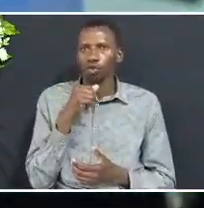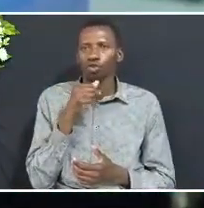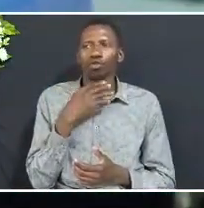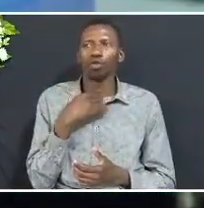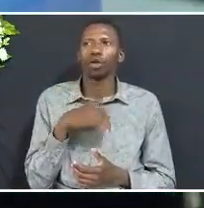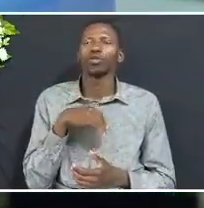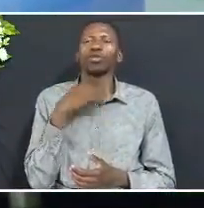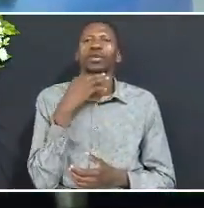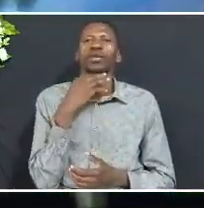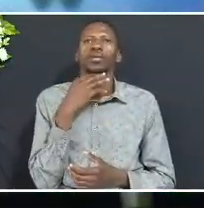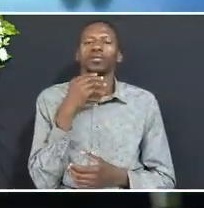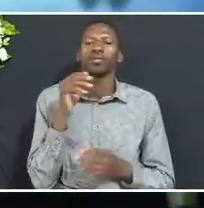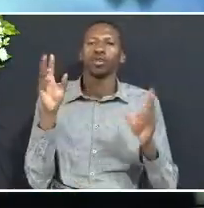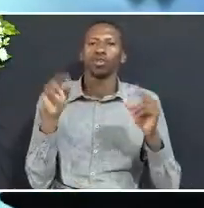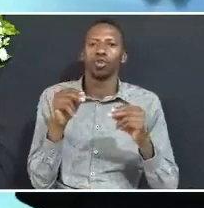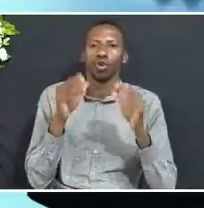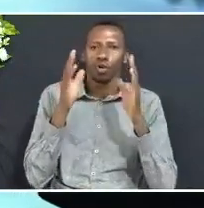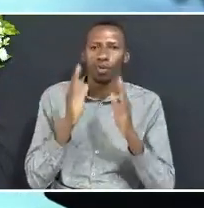No one here,